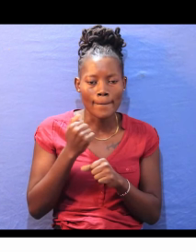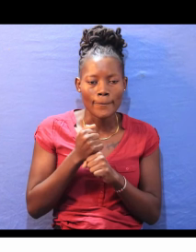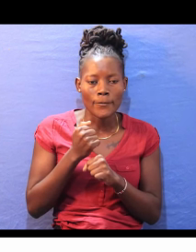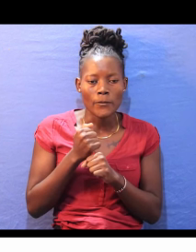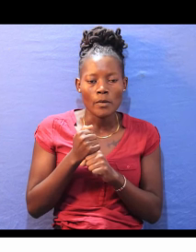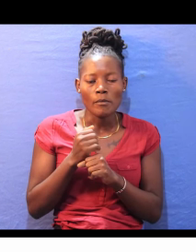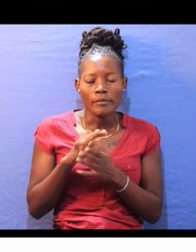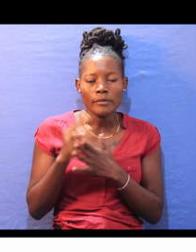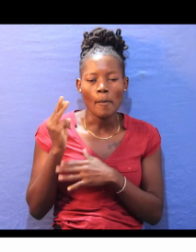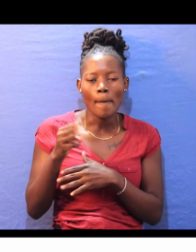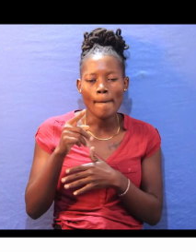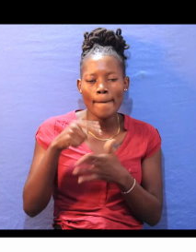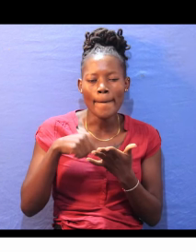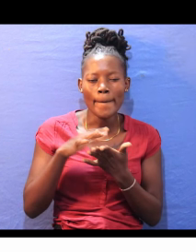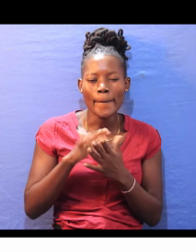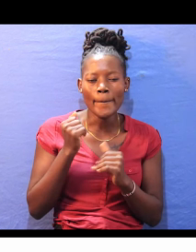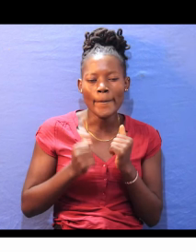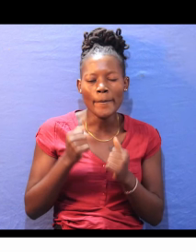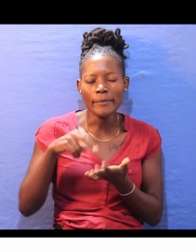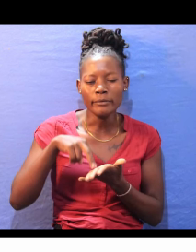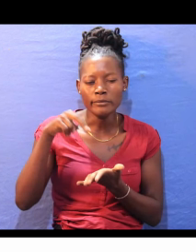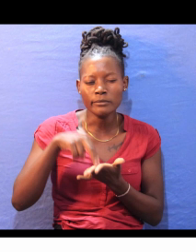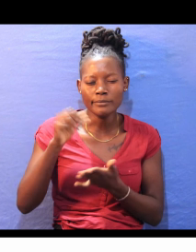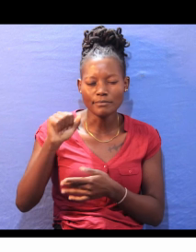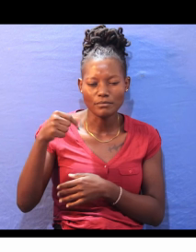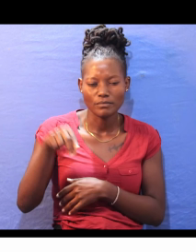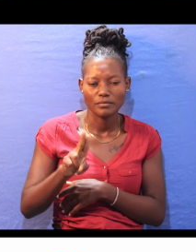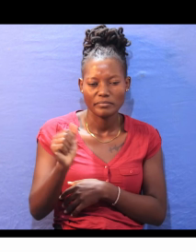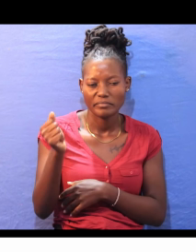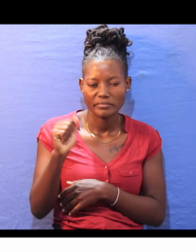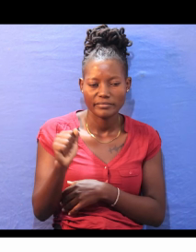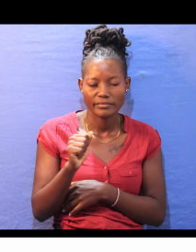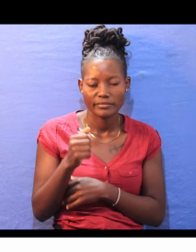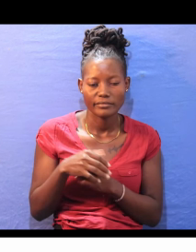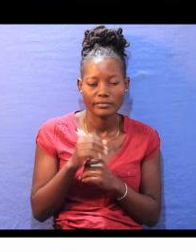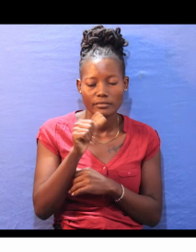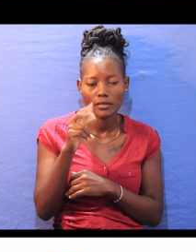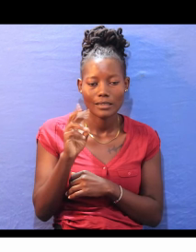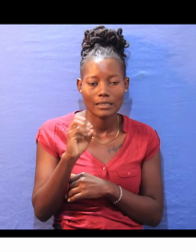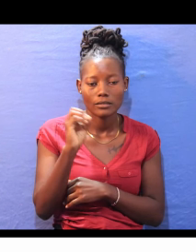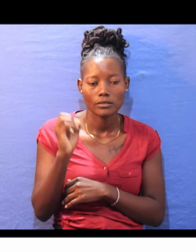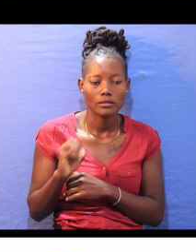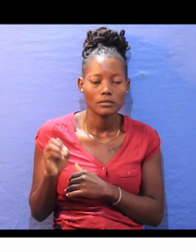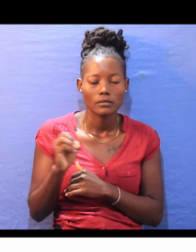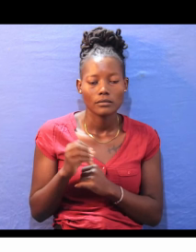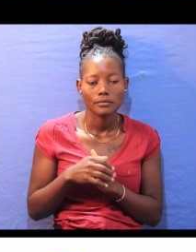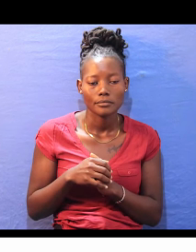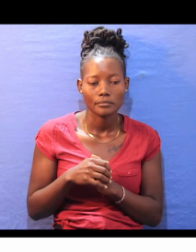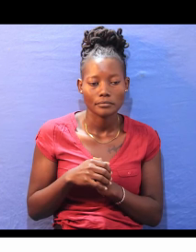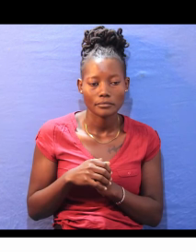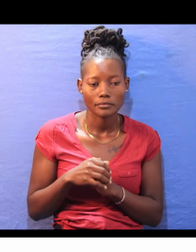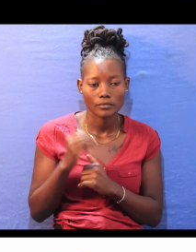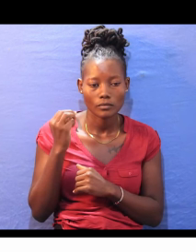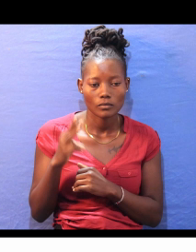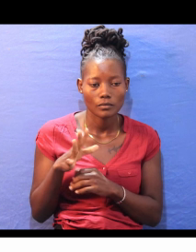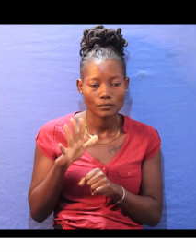in weightlifting, snatches, cleans, jerks, squats. The other 20% is going to be